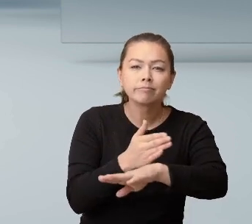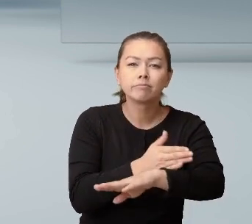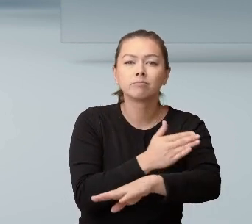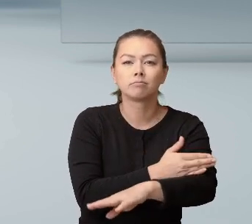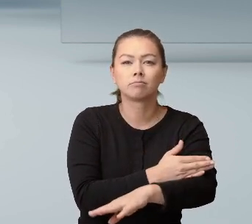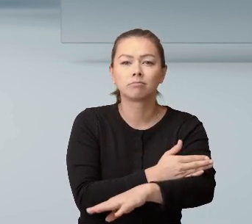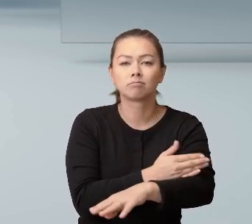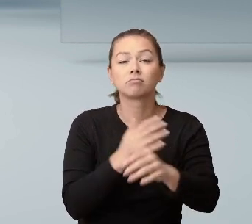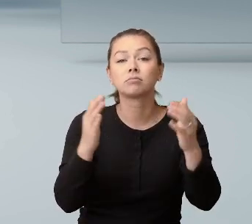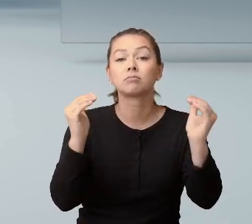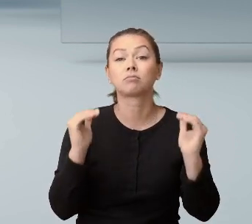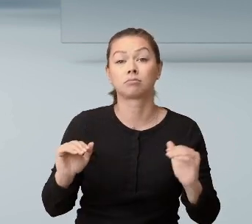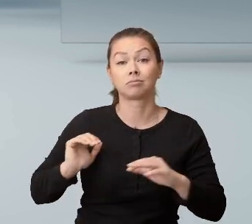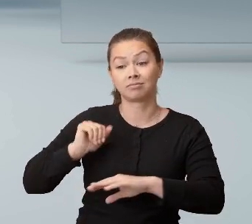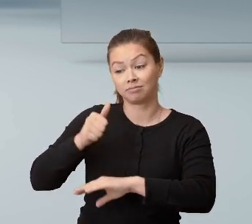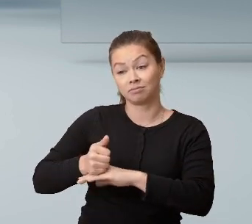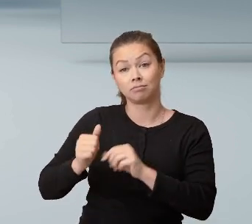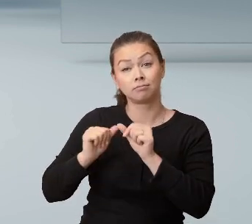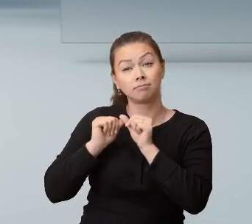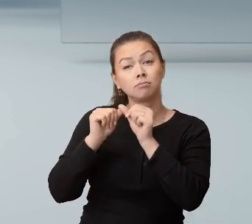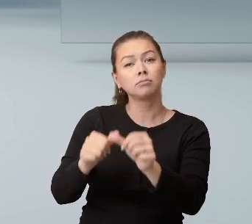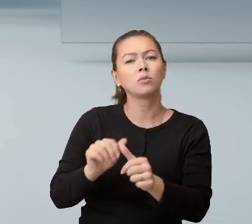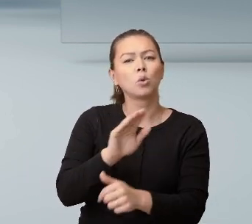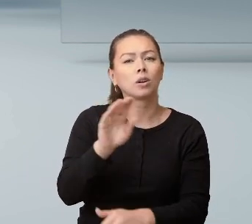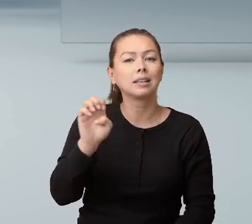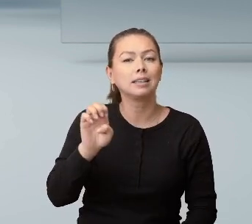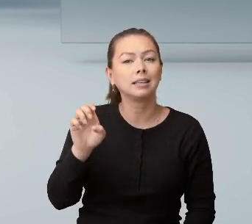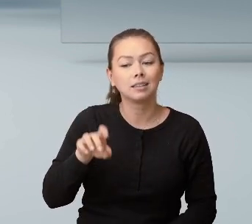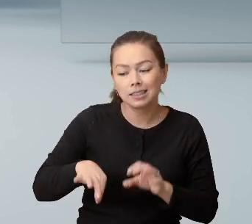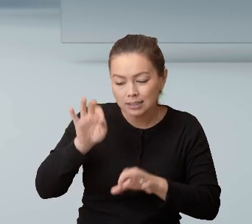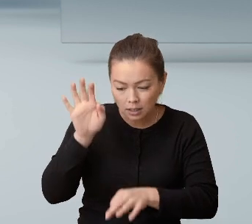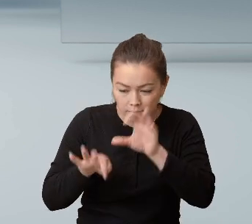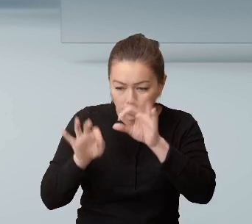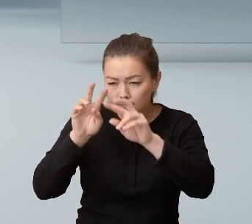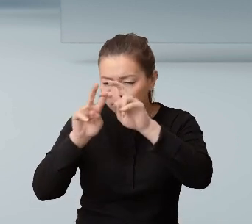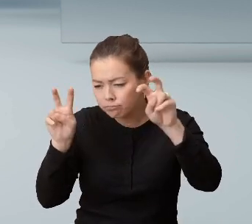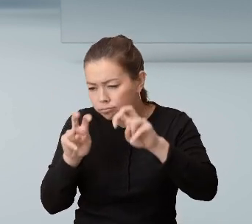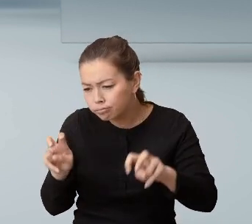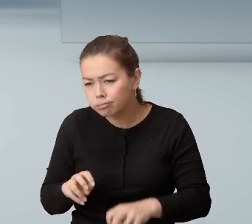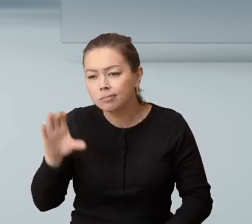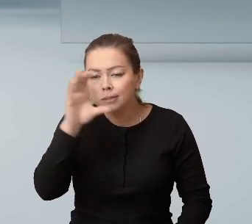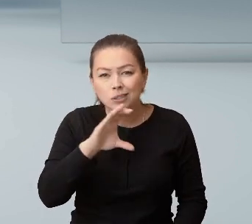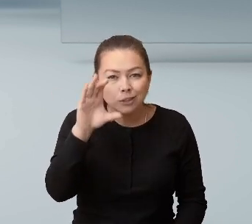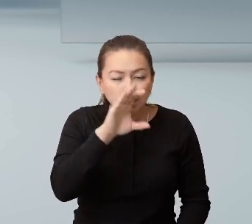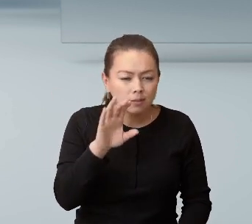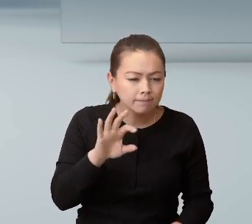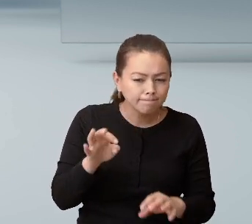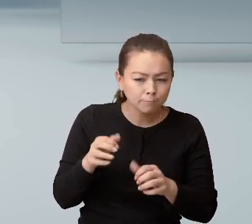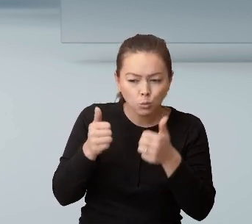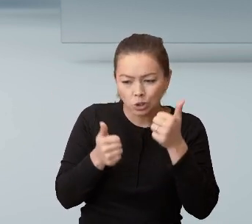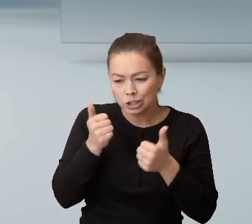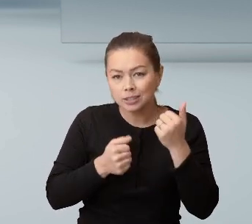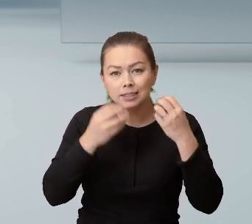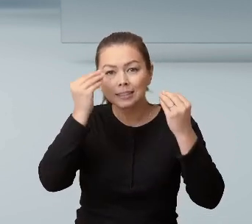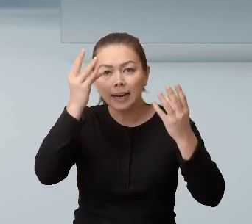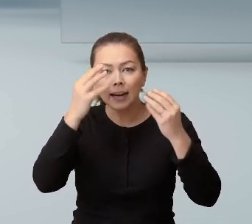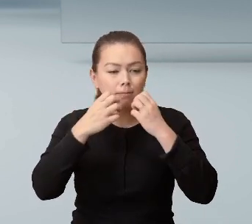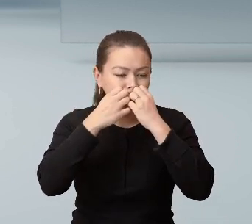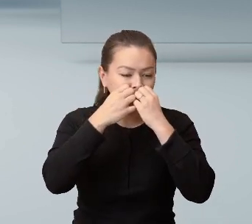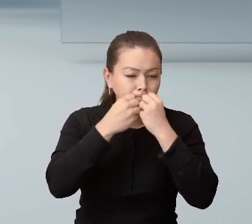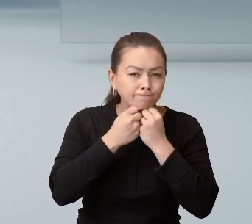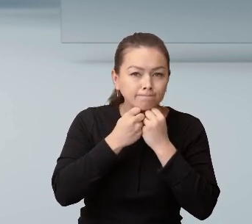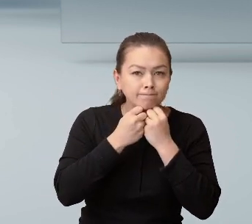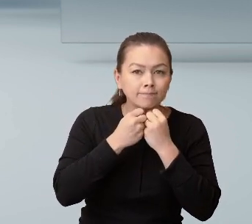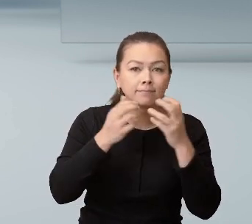Next, implement the retention. Consider your e-discovery, your search, your collecting of relevant data, and then bring it down